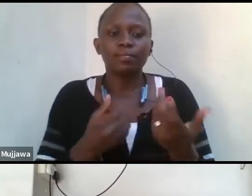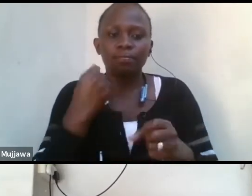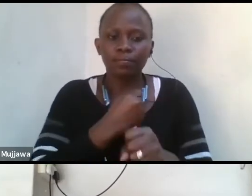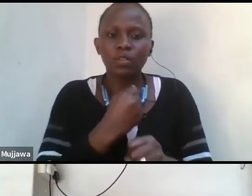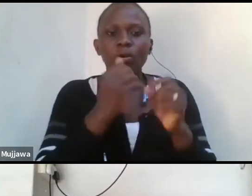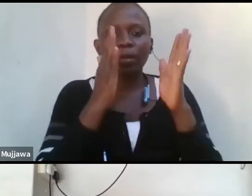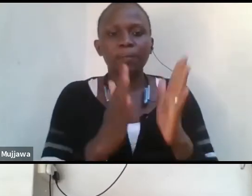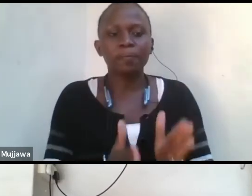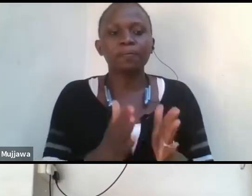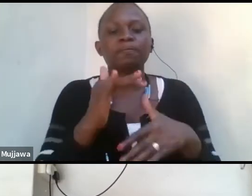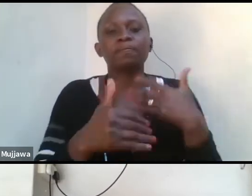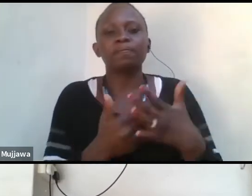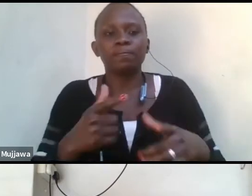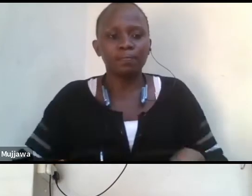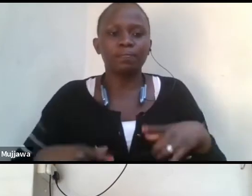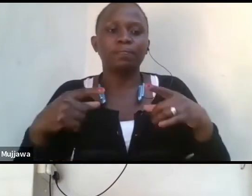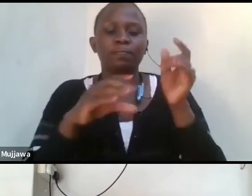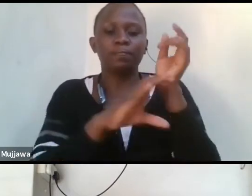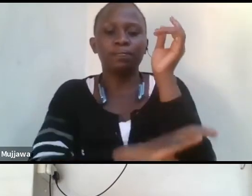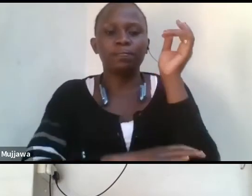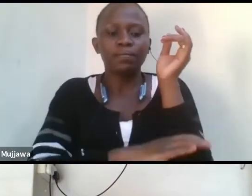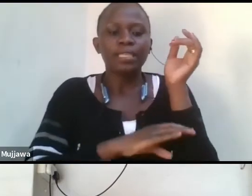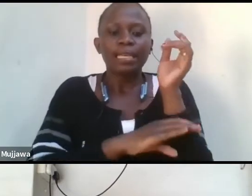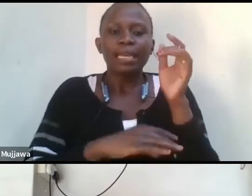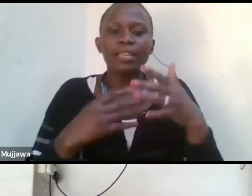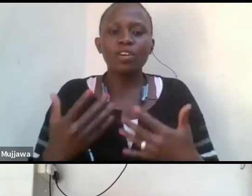of the country, so it's really difficult. So we